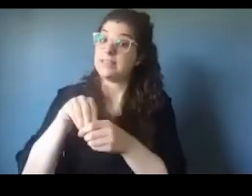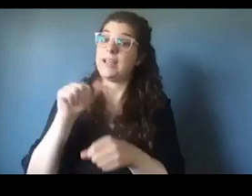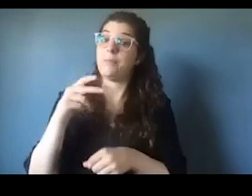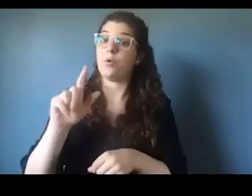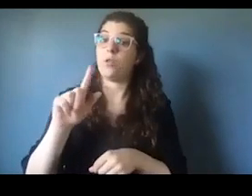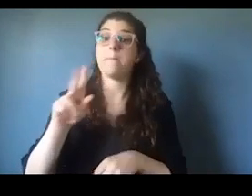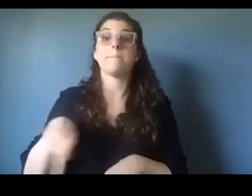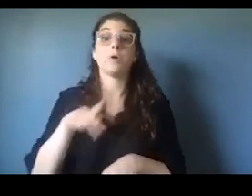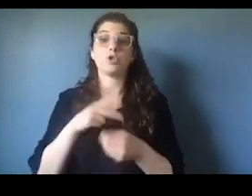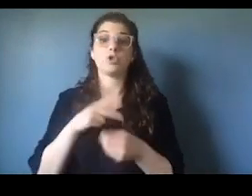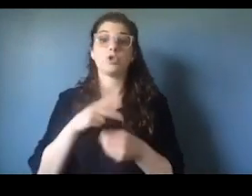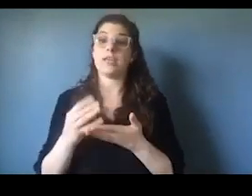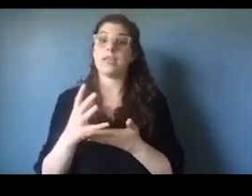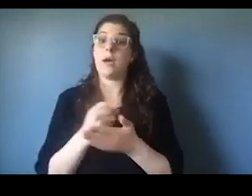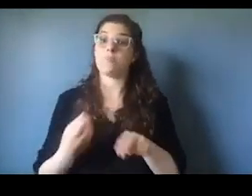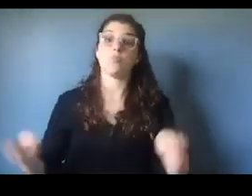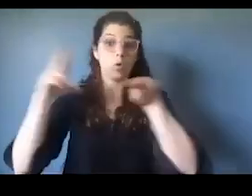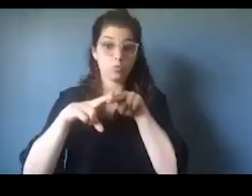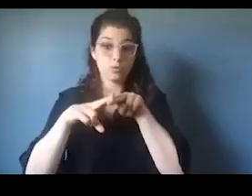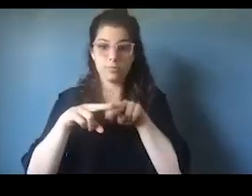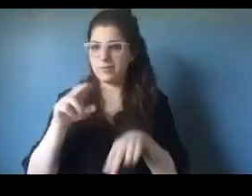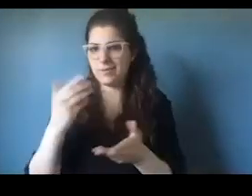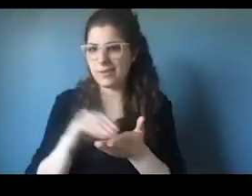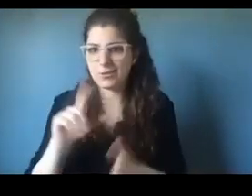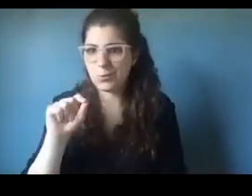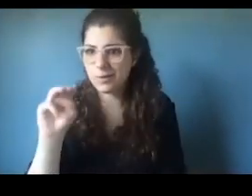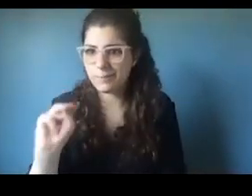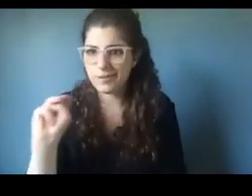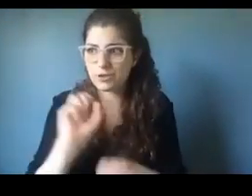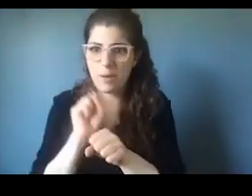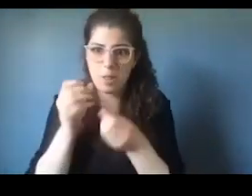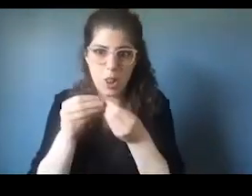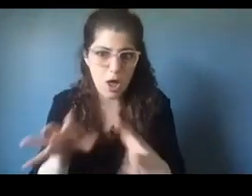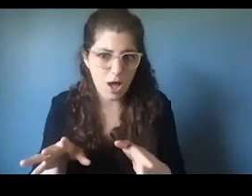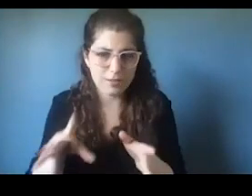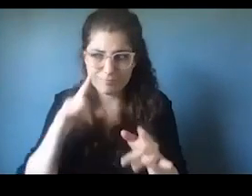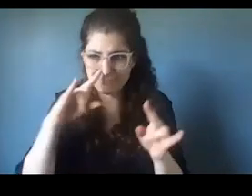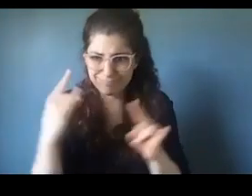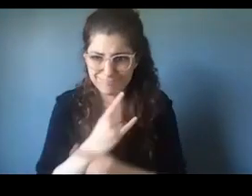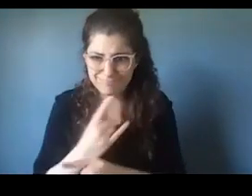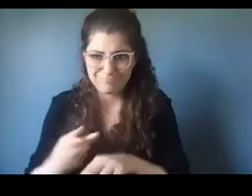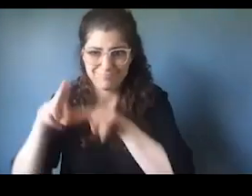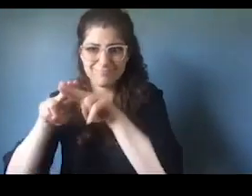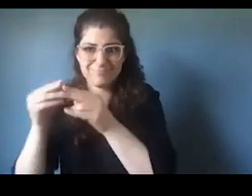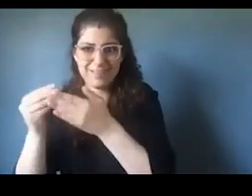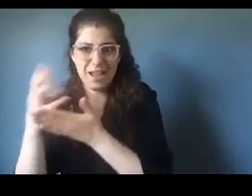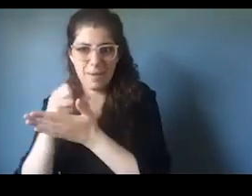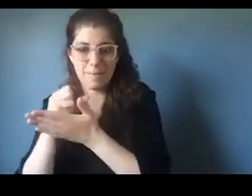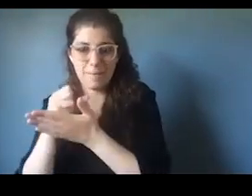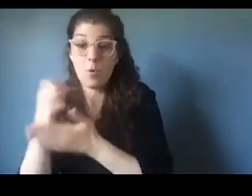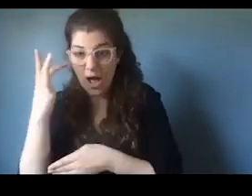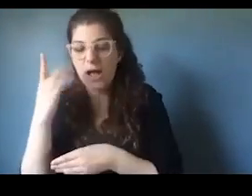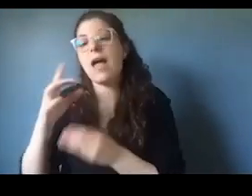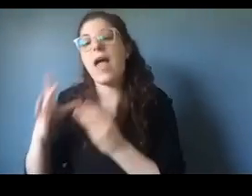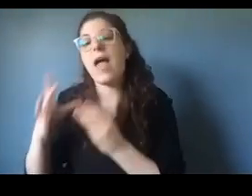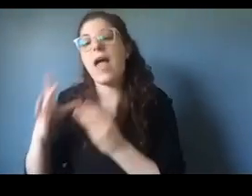despite the massive job losses, again, the 20 million job loss. Okay, and that's entirely driven by the fact that the benefits through UI